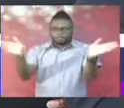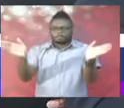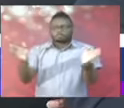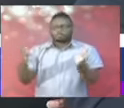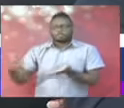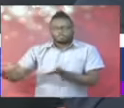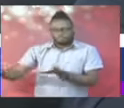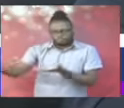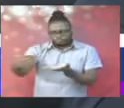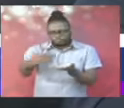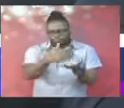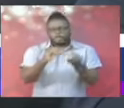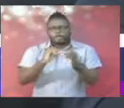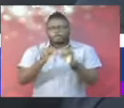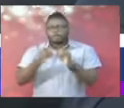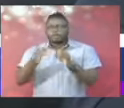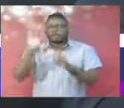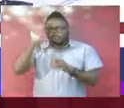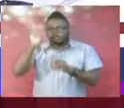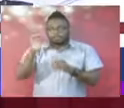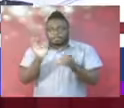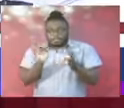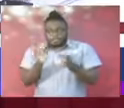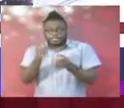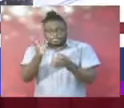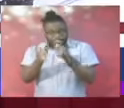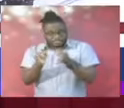as we have done in the past. So thank you for asking.